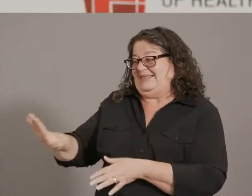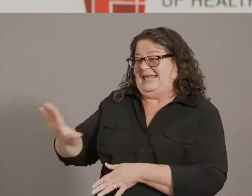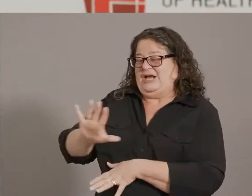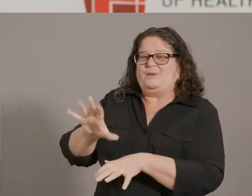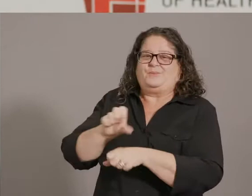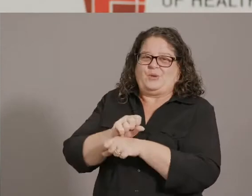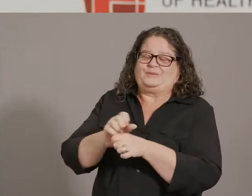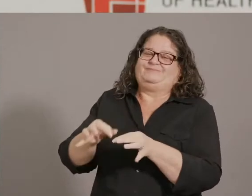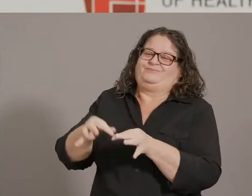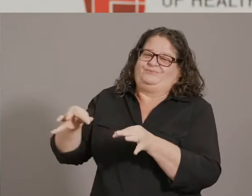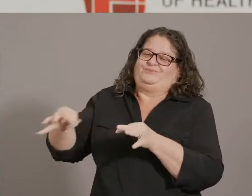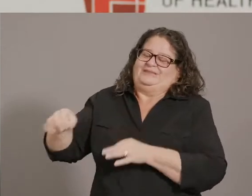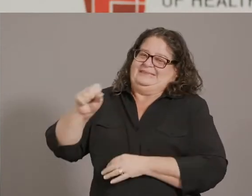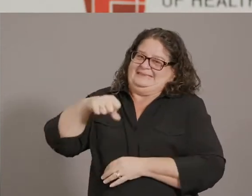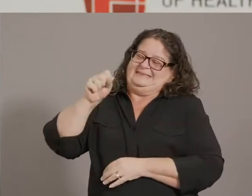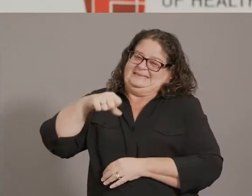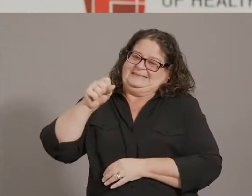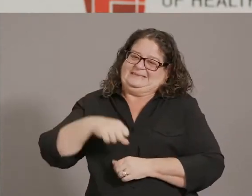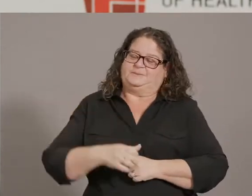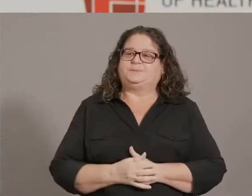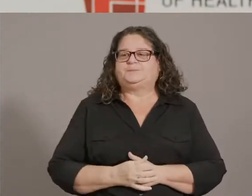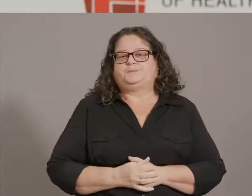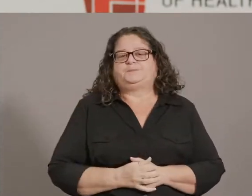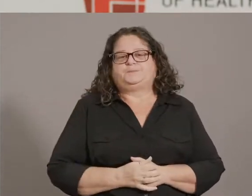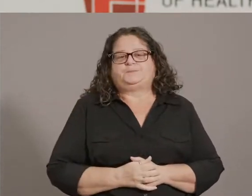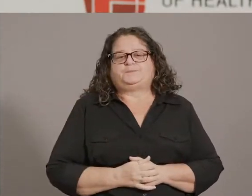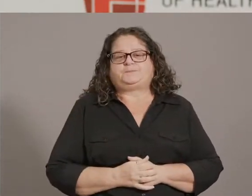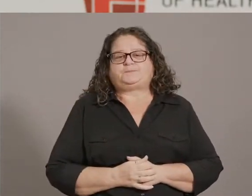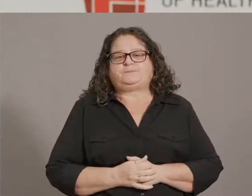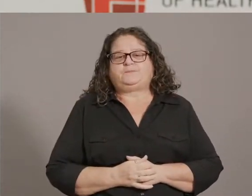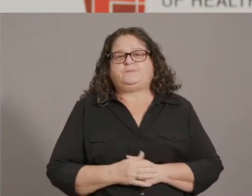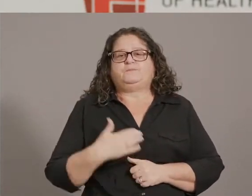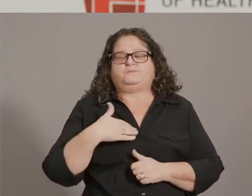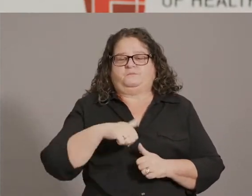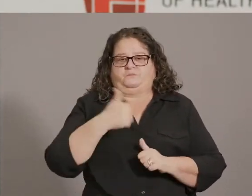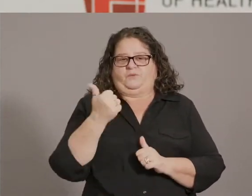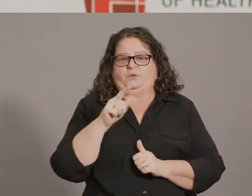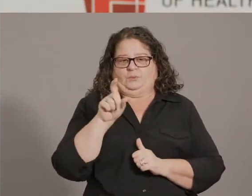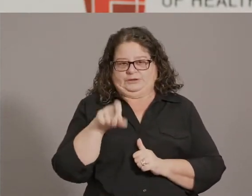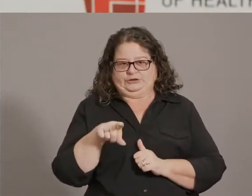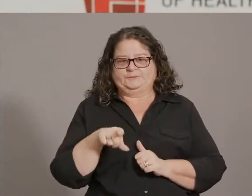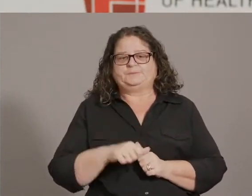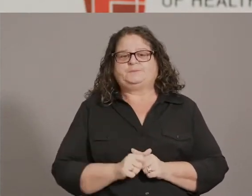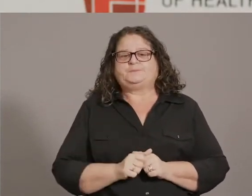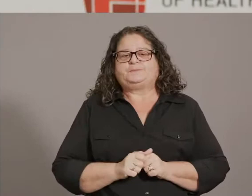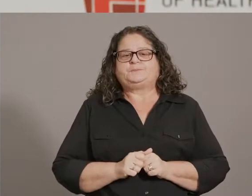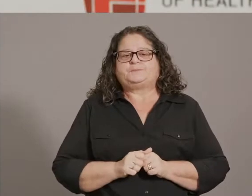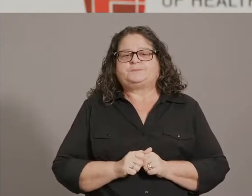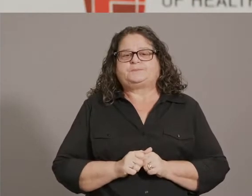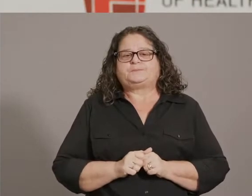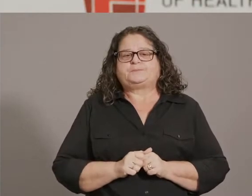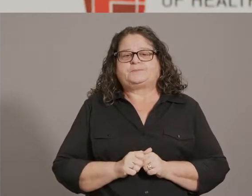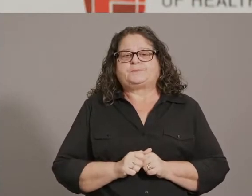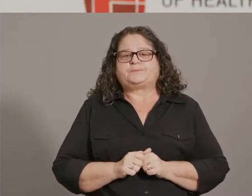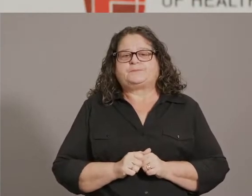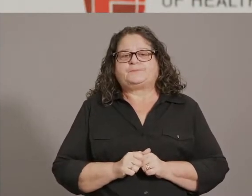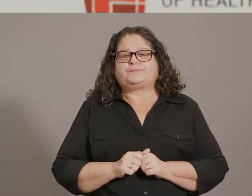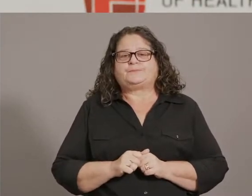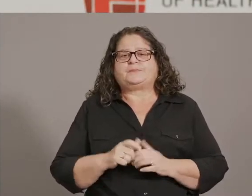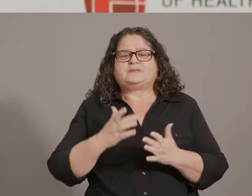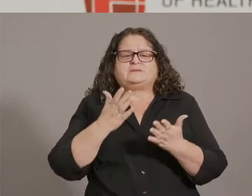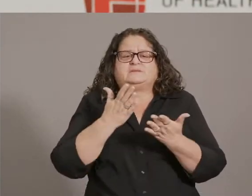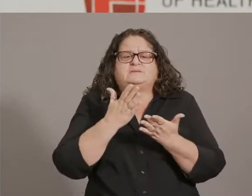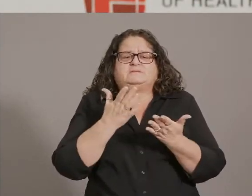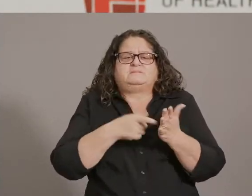move eventually into the next phase of group, so you're going to have to decide whether you want to do essential workers or those